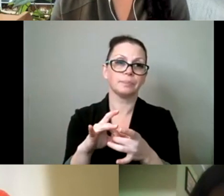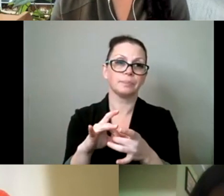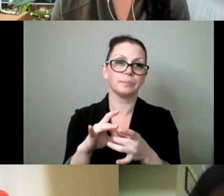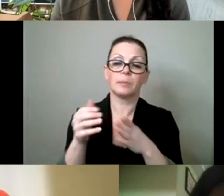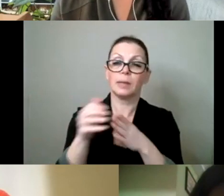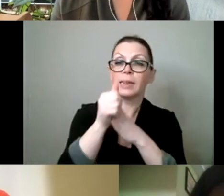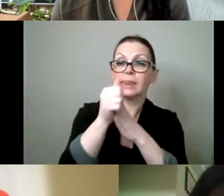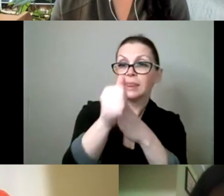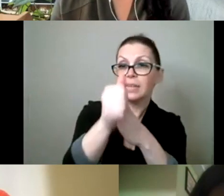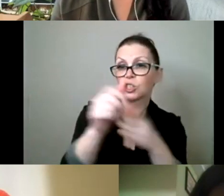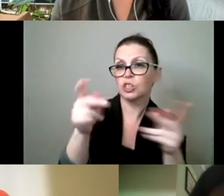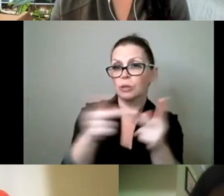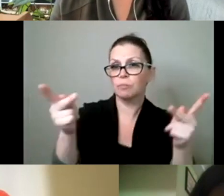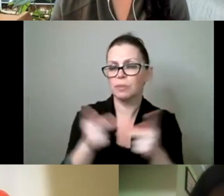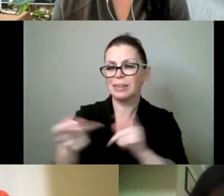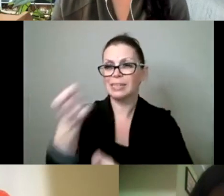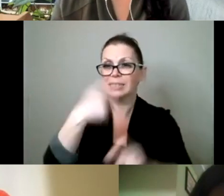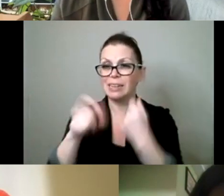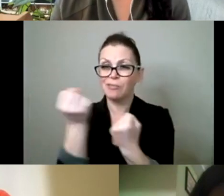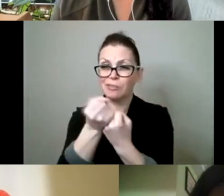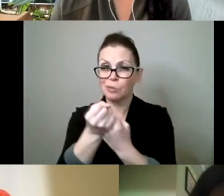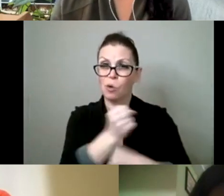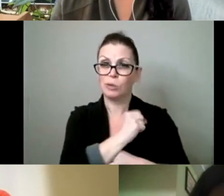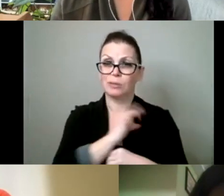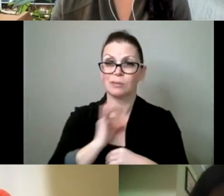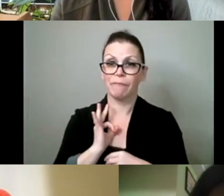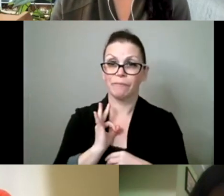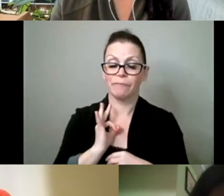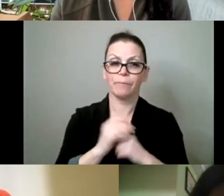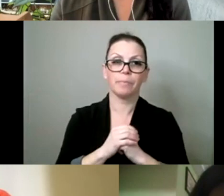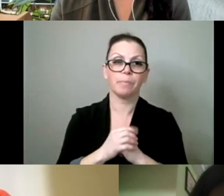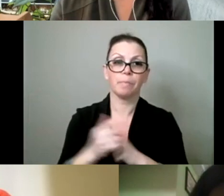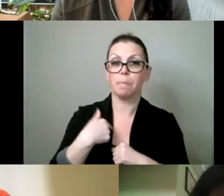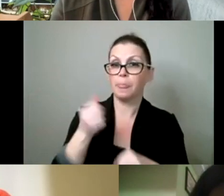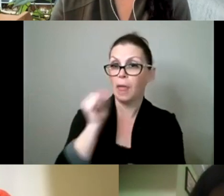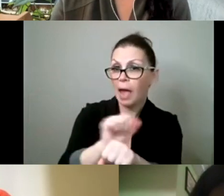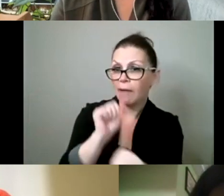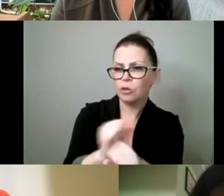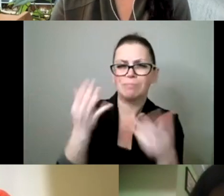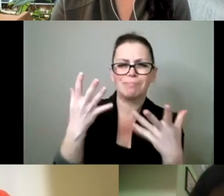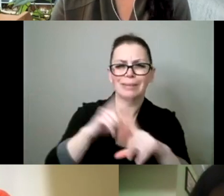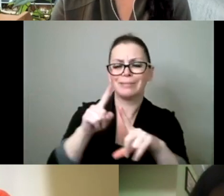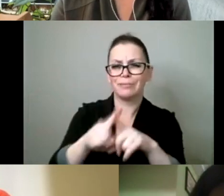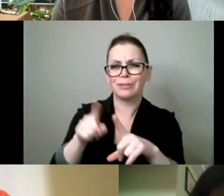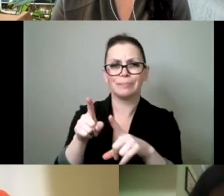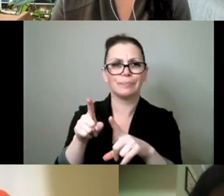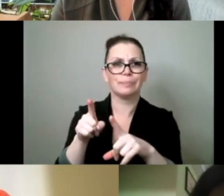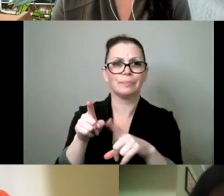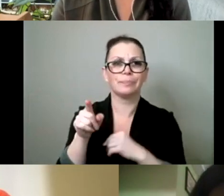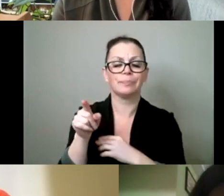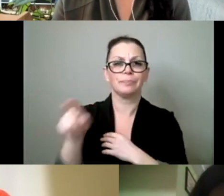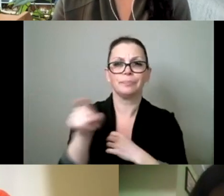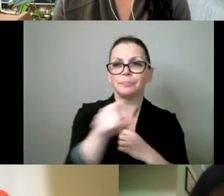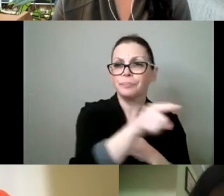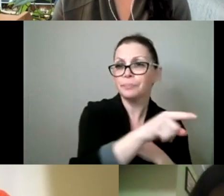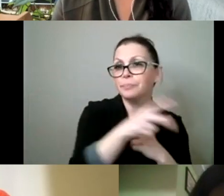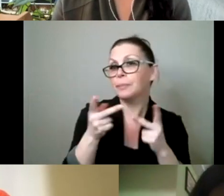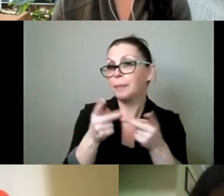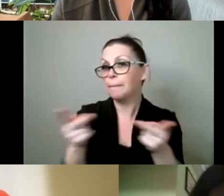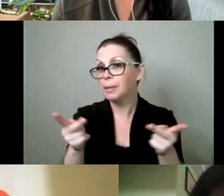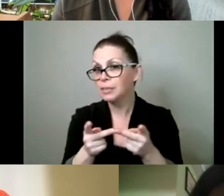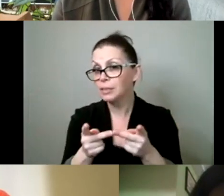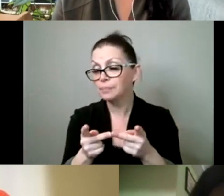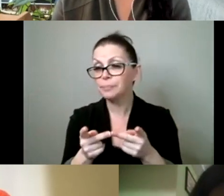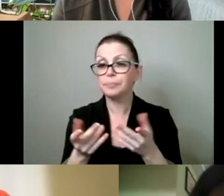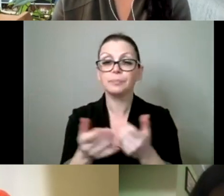leadership positions instead of support staff. I've worked in so many different positions